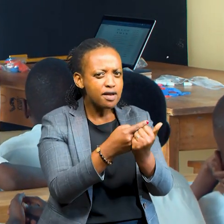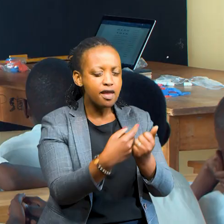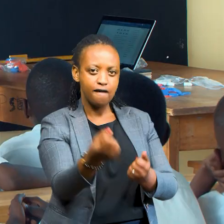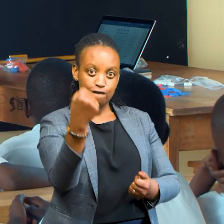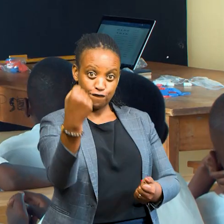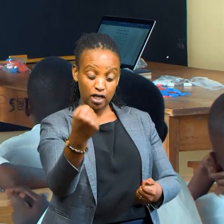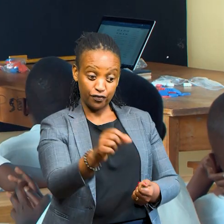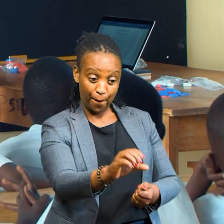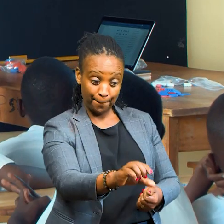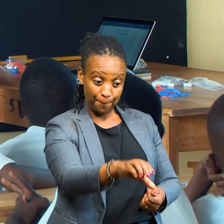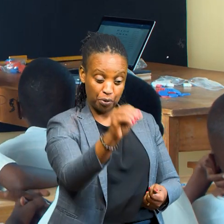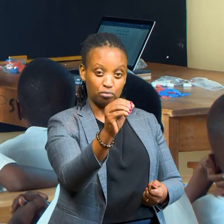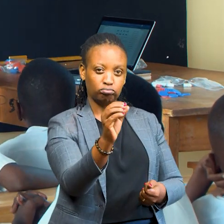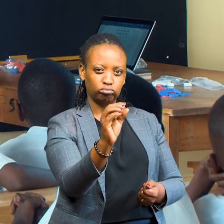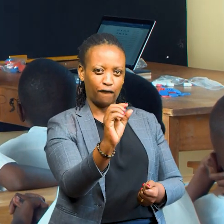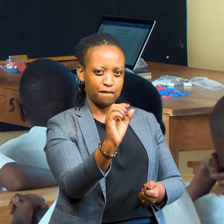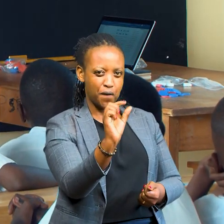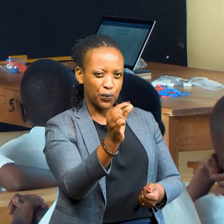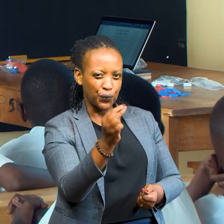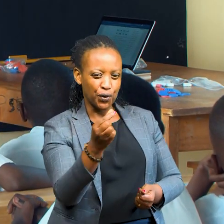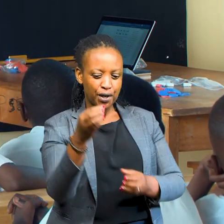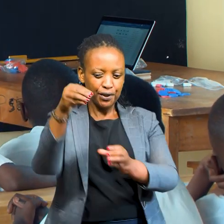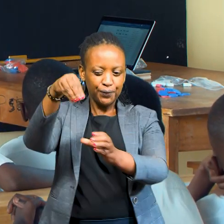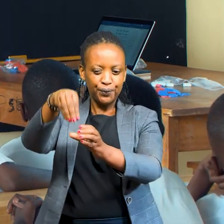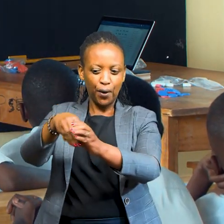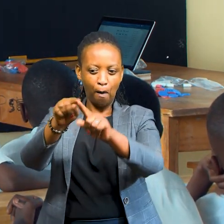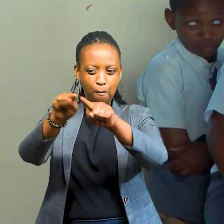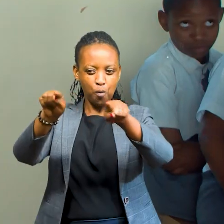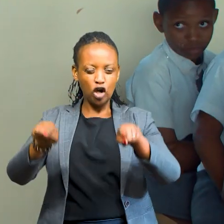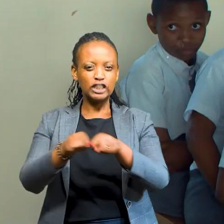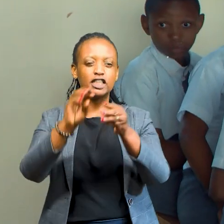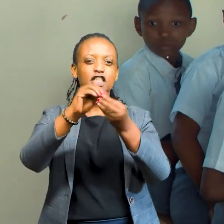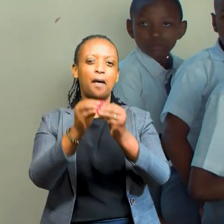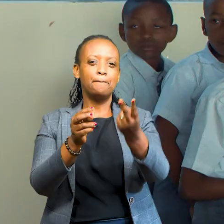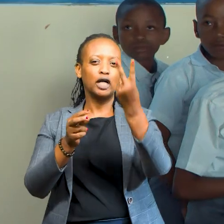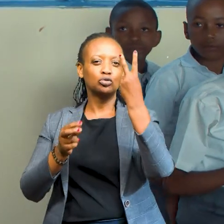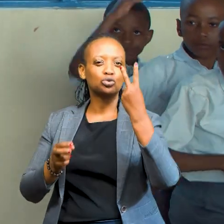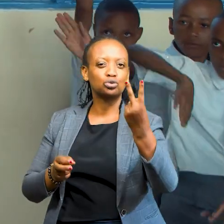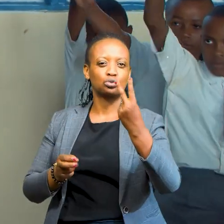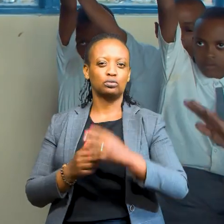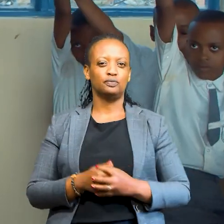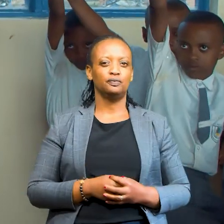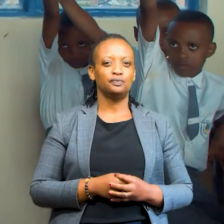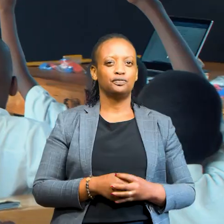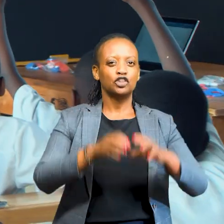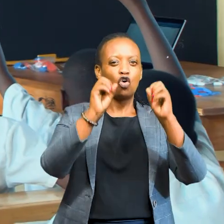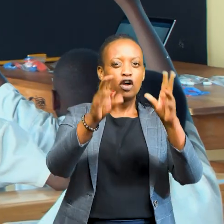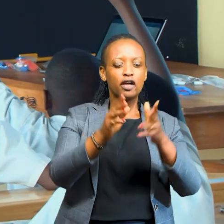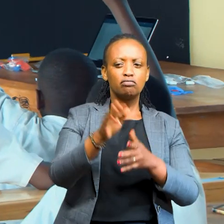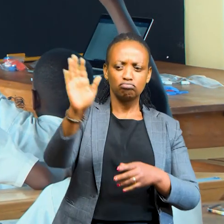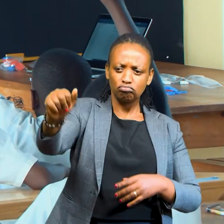many counters? 5. 5 counters. And put them in box number 2.